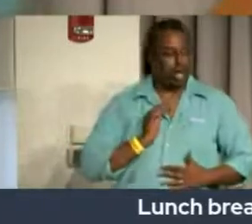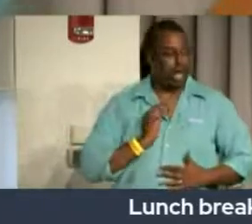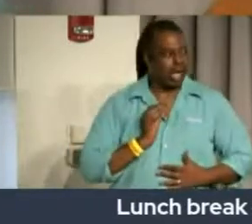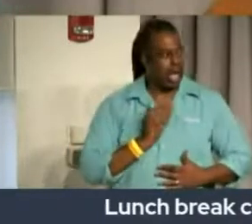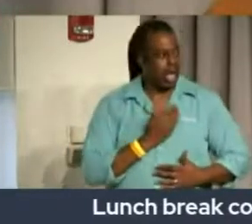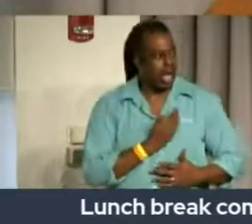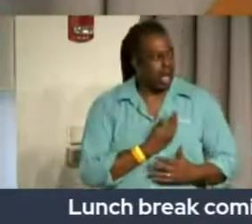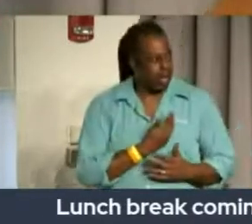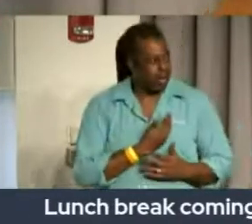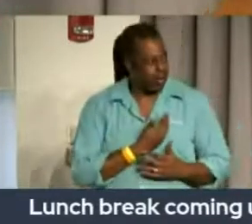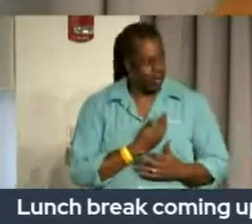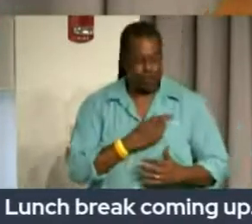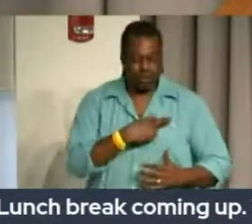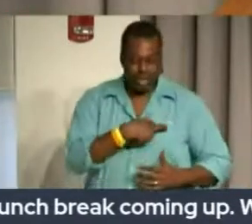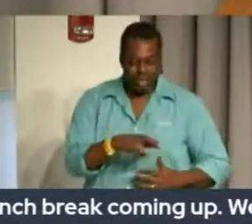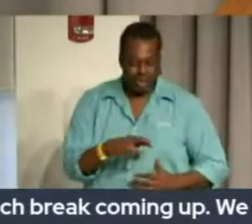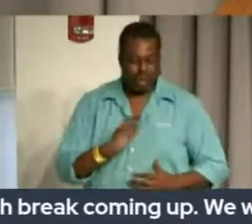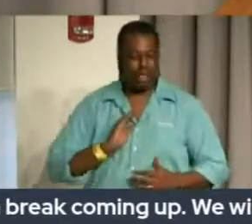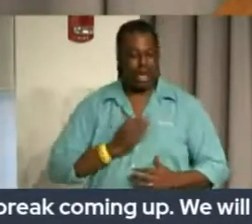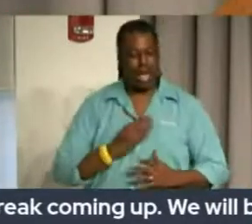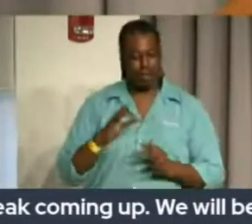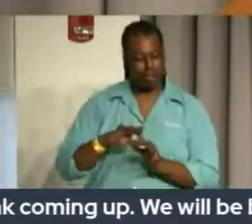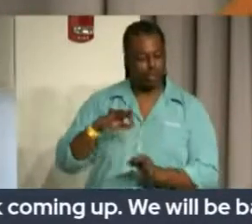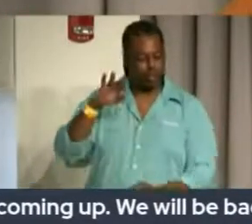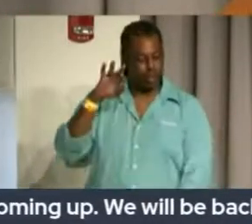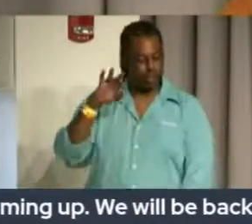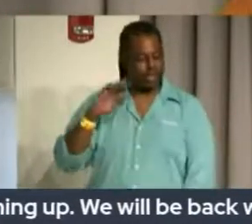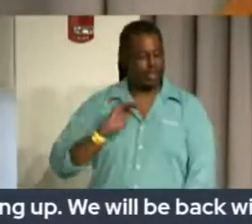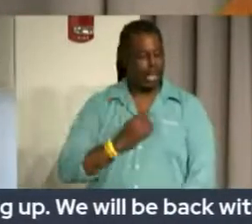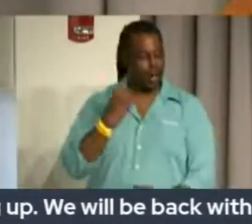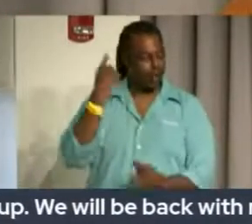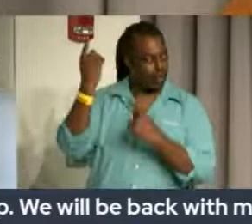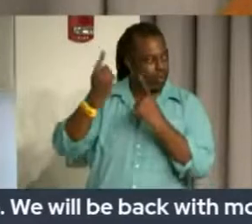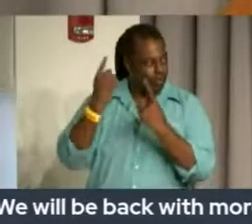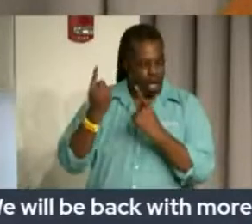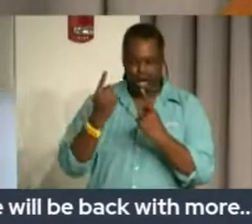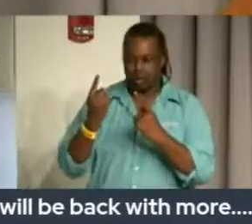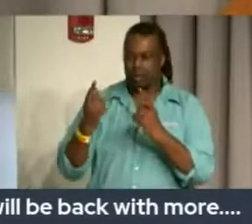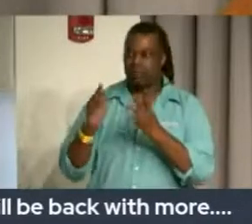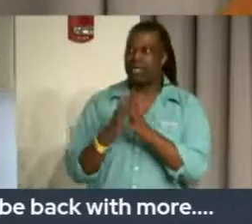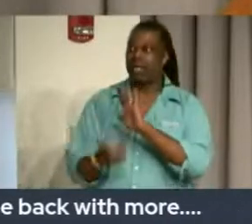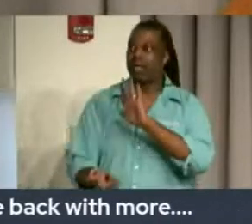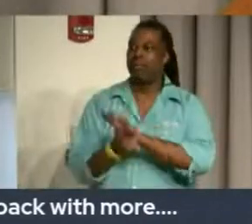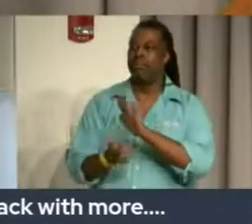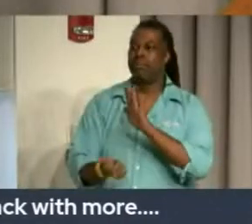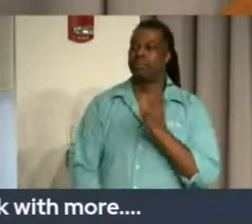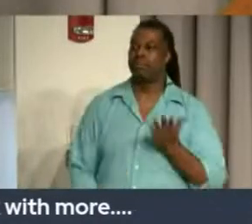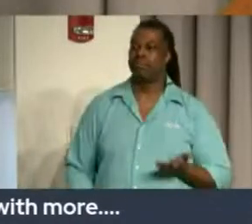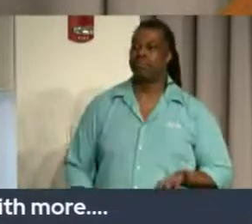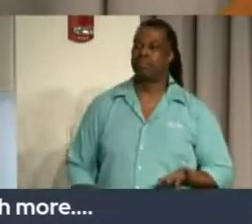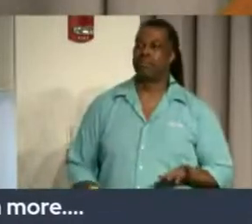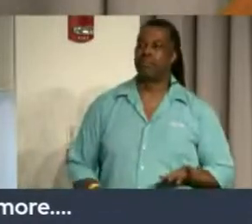religion, our spirituality, our God was outlawed.